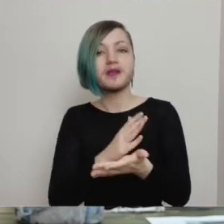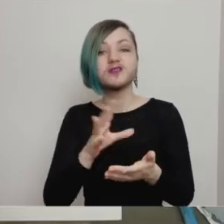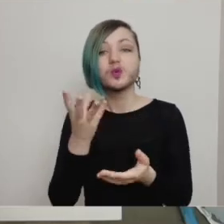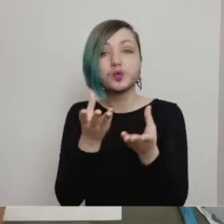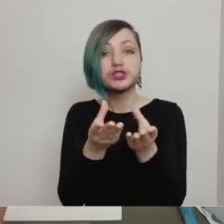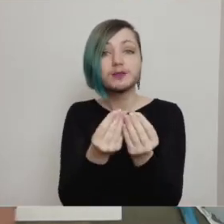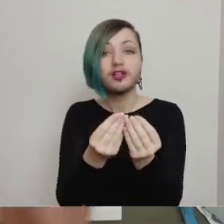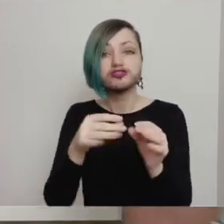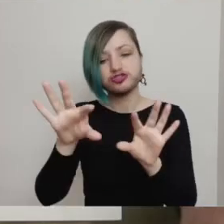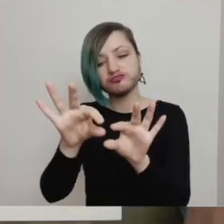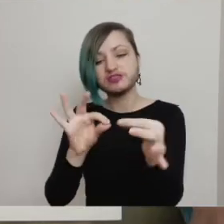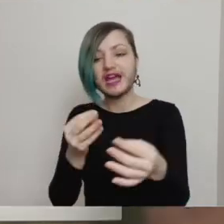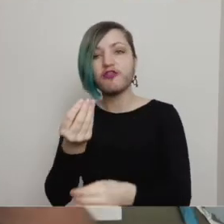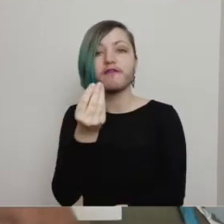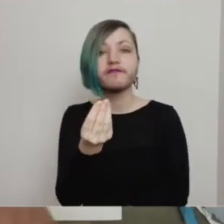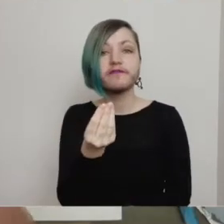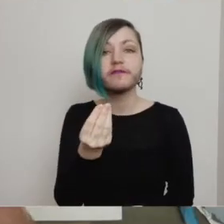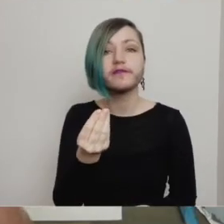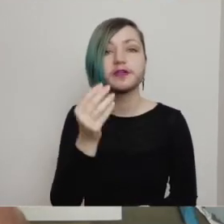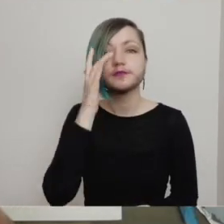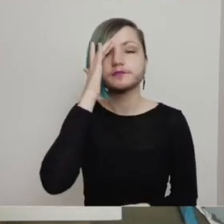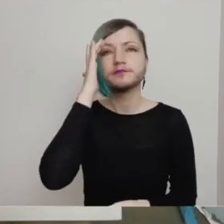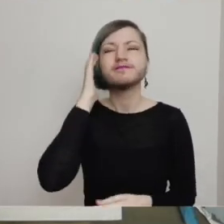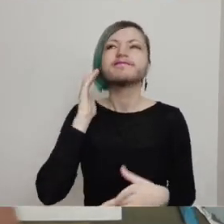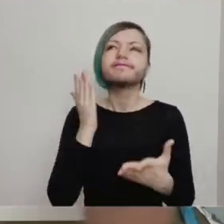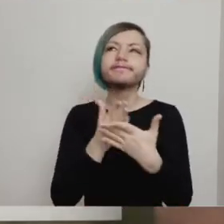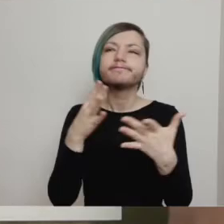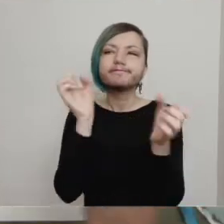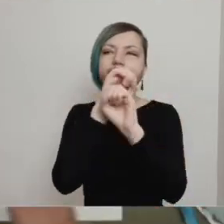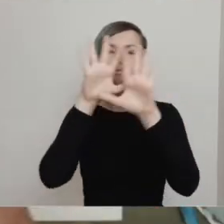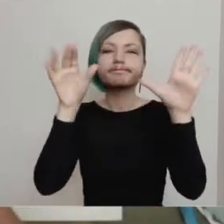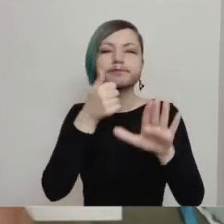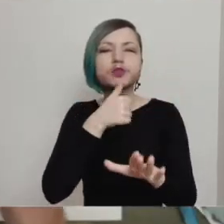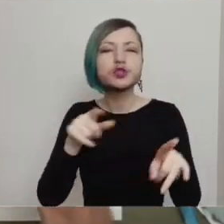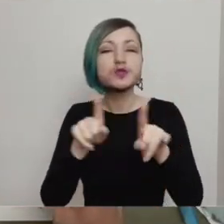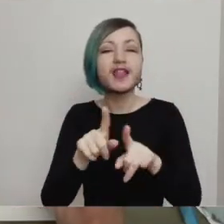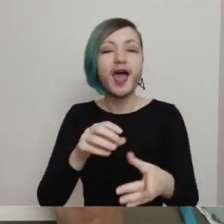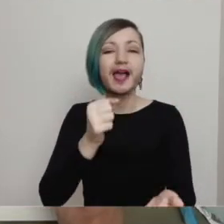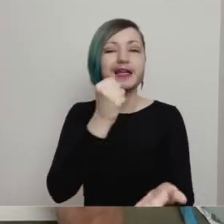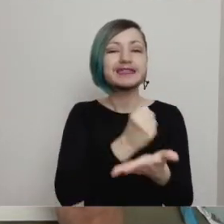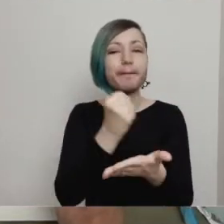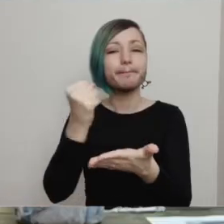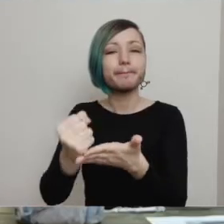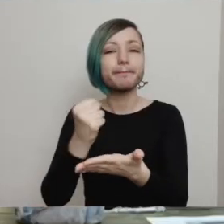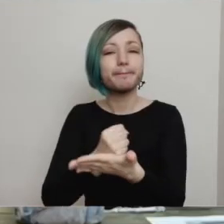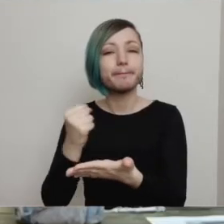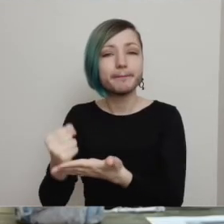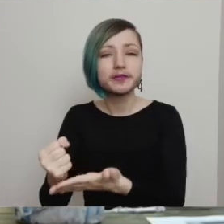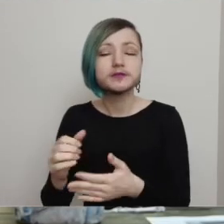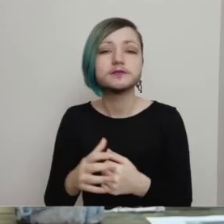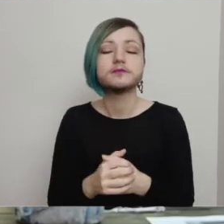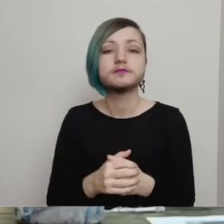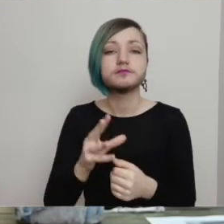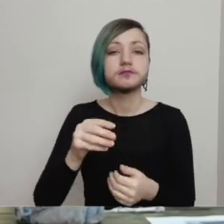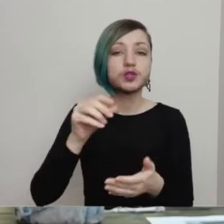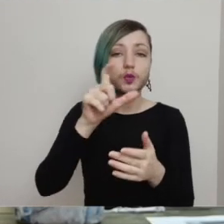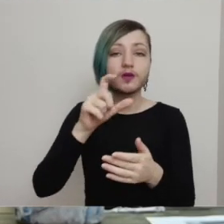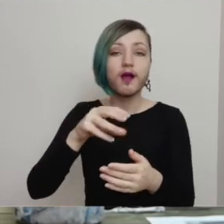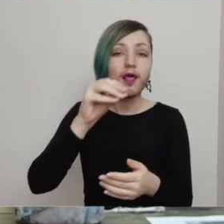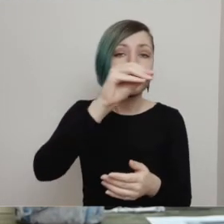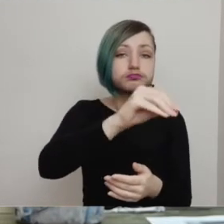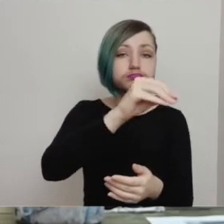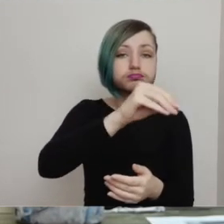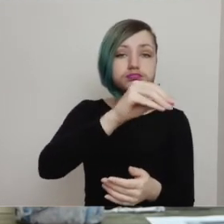rip a bit of sponge off and almost imagine you're using it a little bit like a stamp. So get some of the colour onto